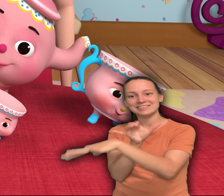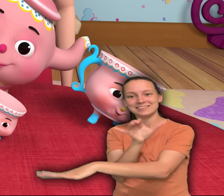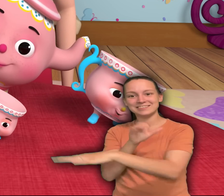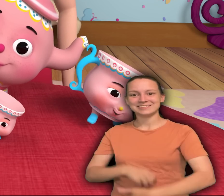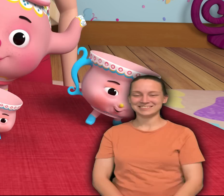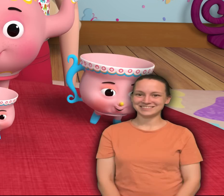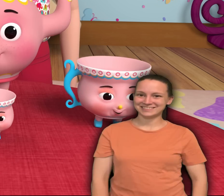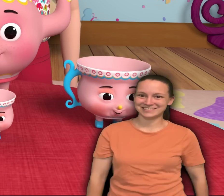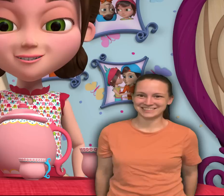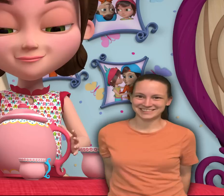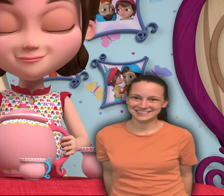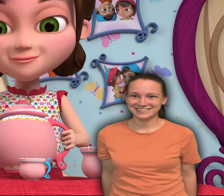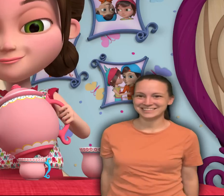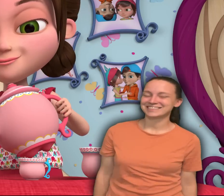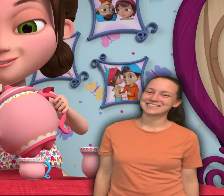me